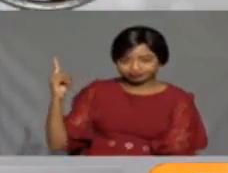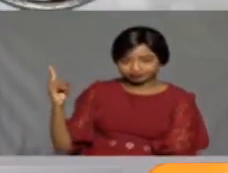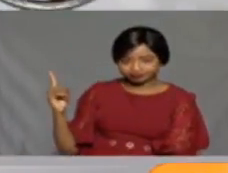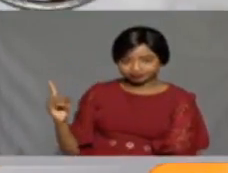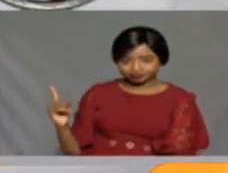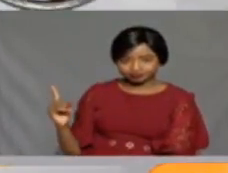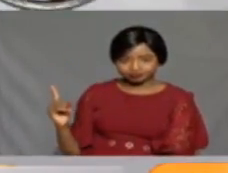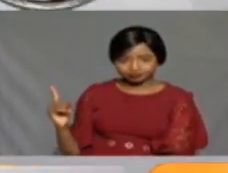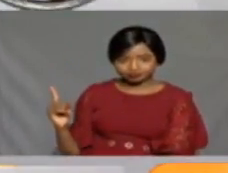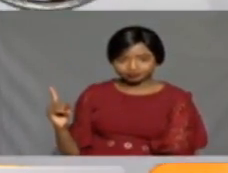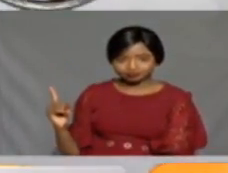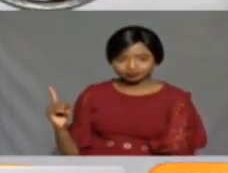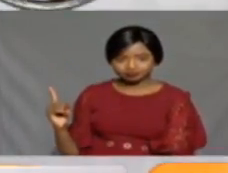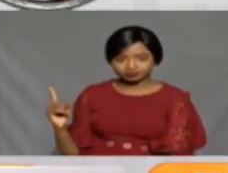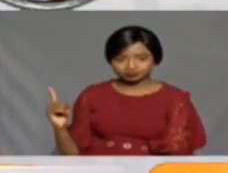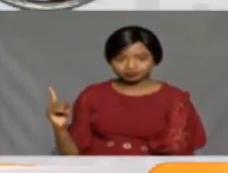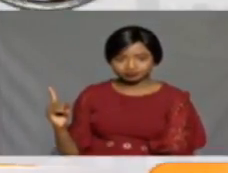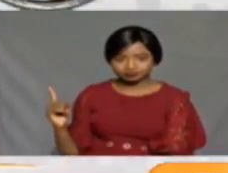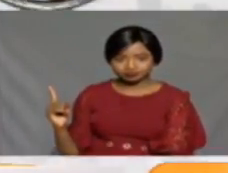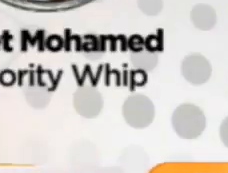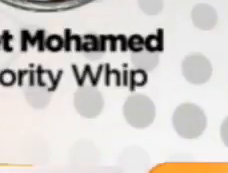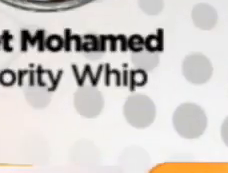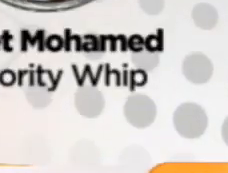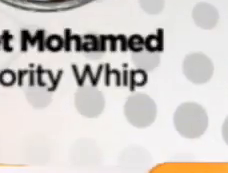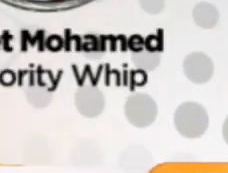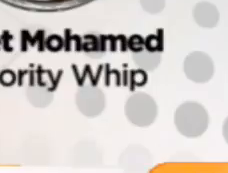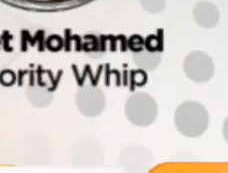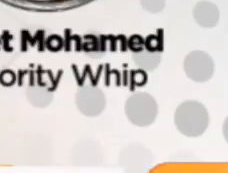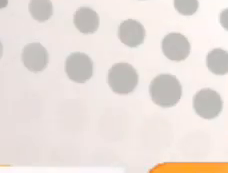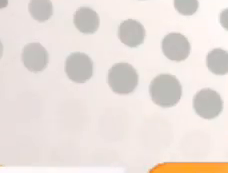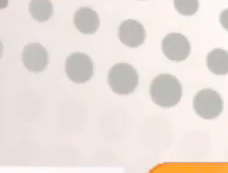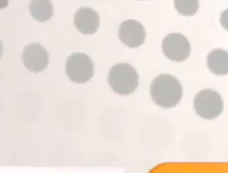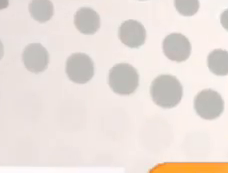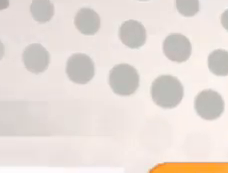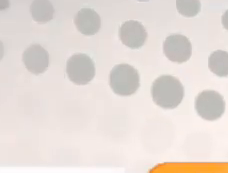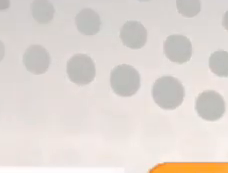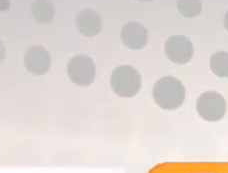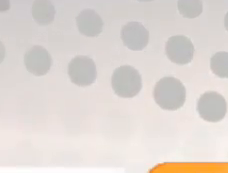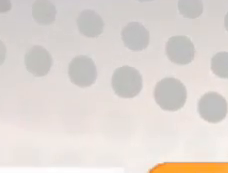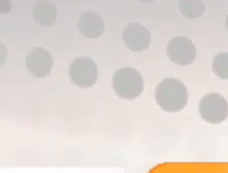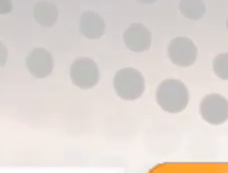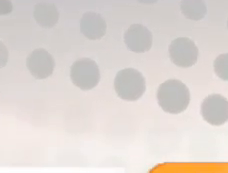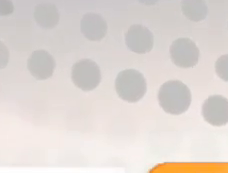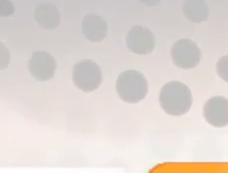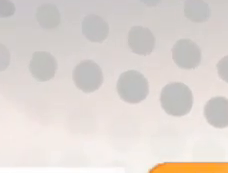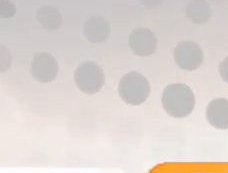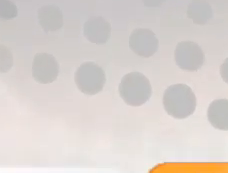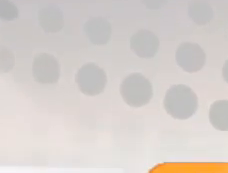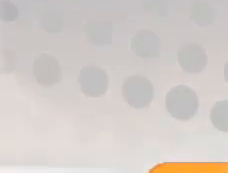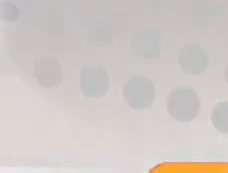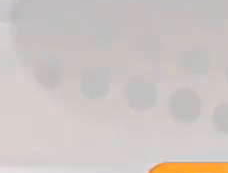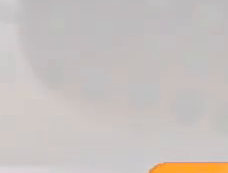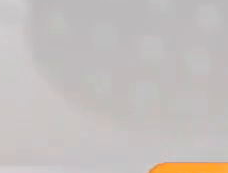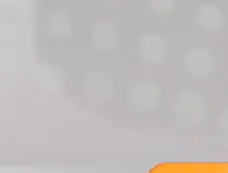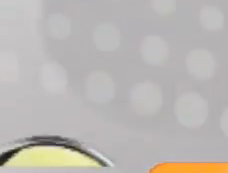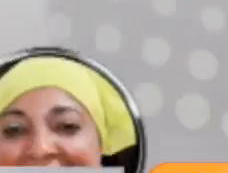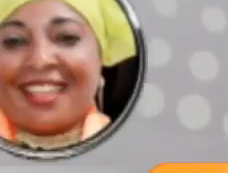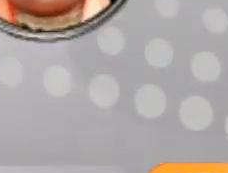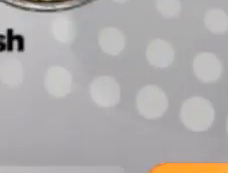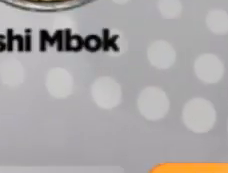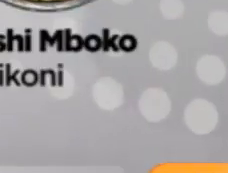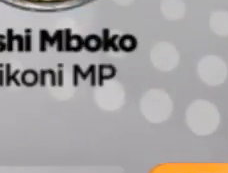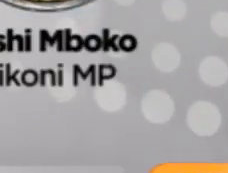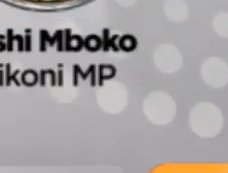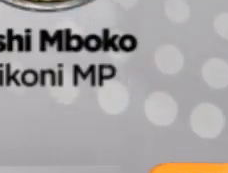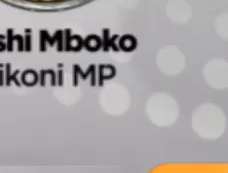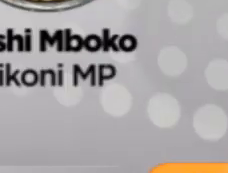Mbadi, Majority and Minority Whip Cecily Marire, and Junet Mohammed. Also joining them are Kimane Shungwa, who chairs the Budget Committee,